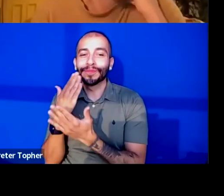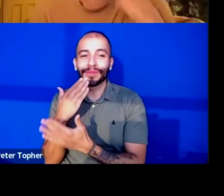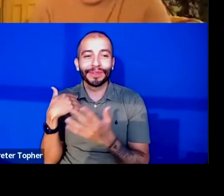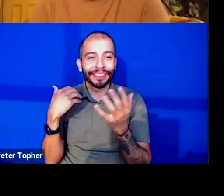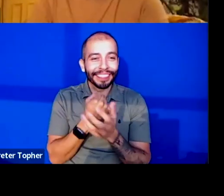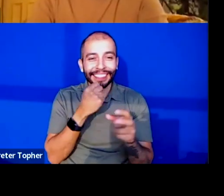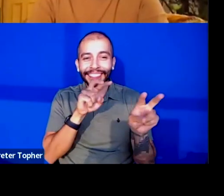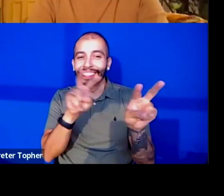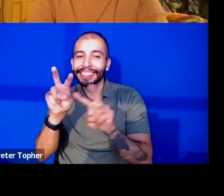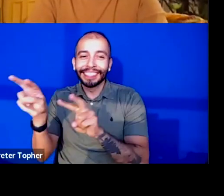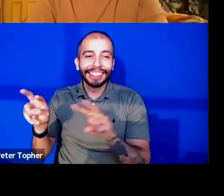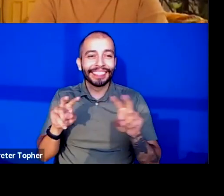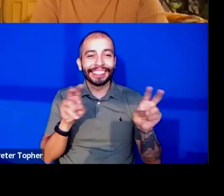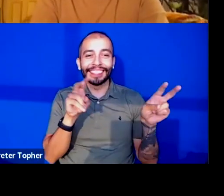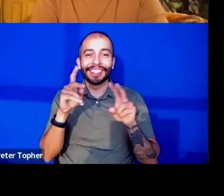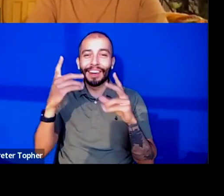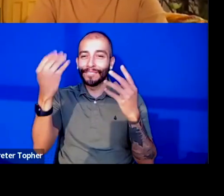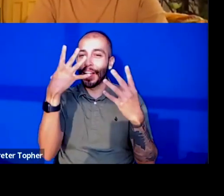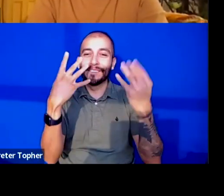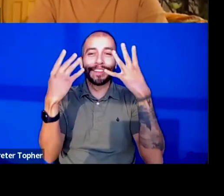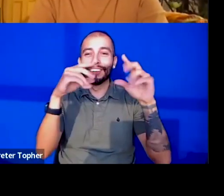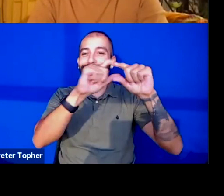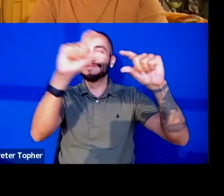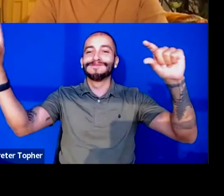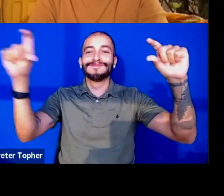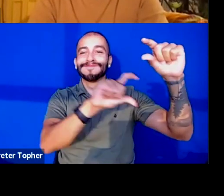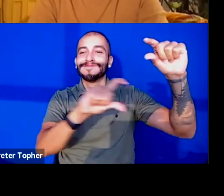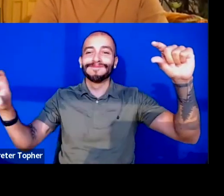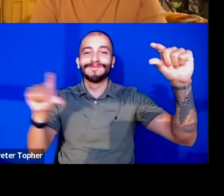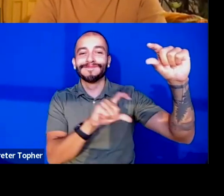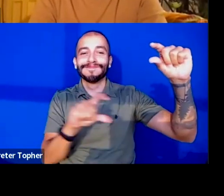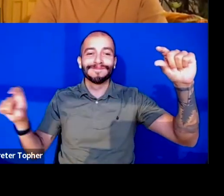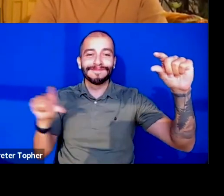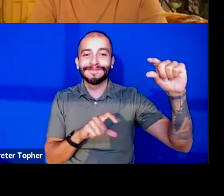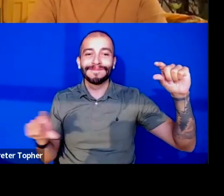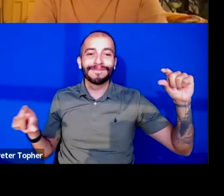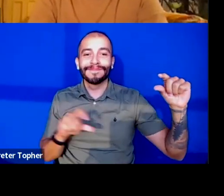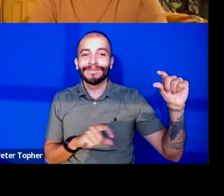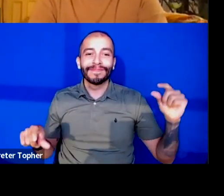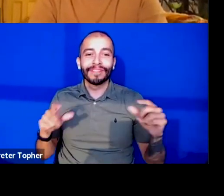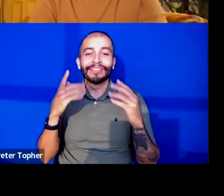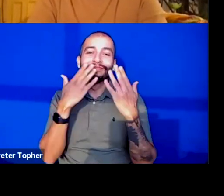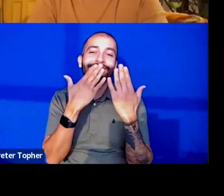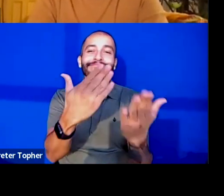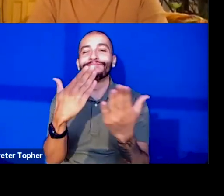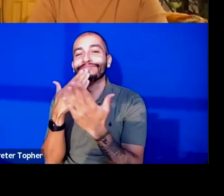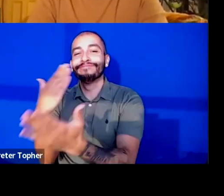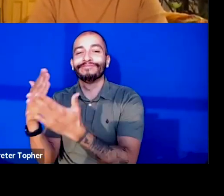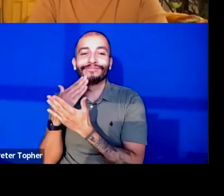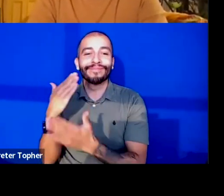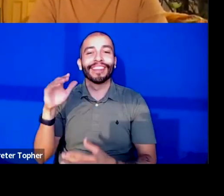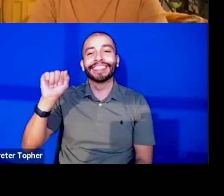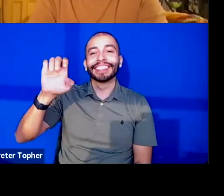our amazing panelists, for this super, super rich conversation that's going to have me thinking for the rest of the night and week and thereafter about